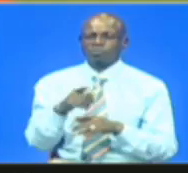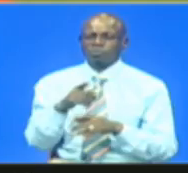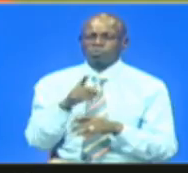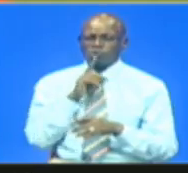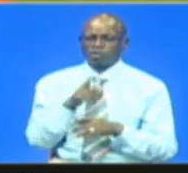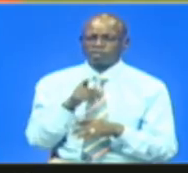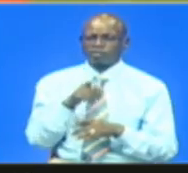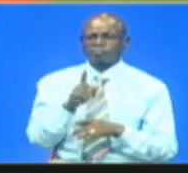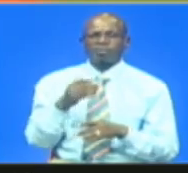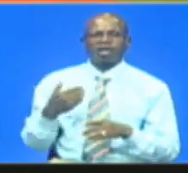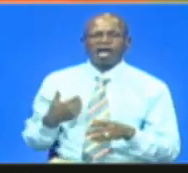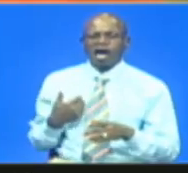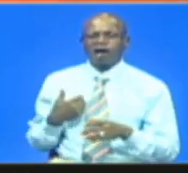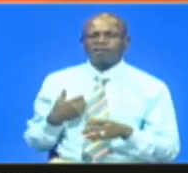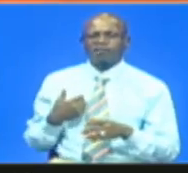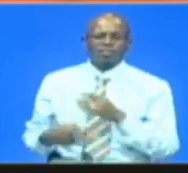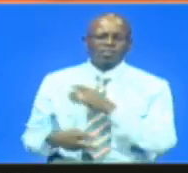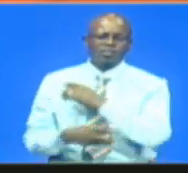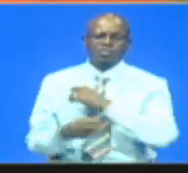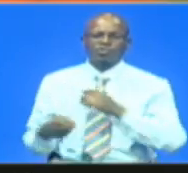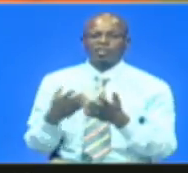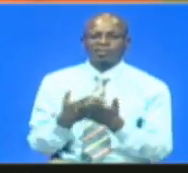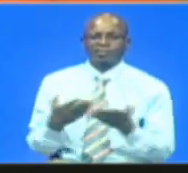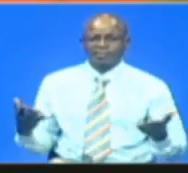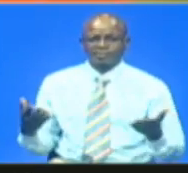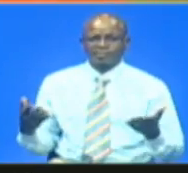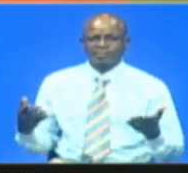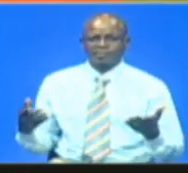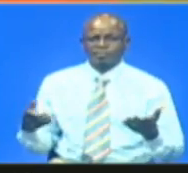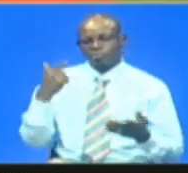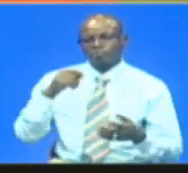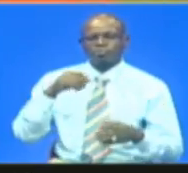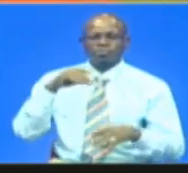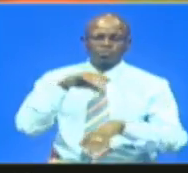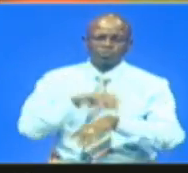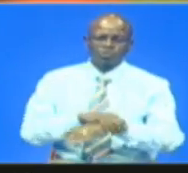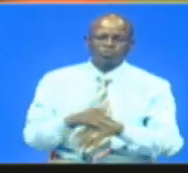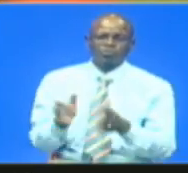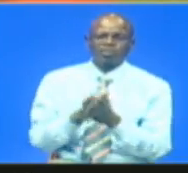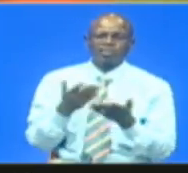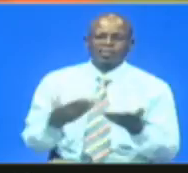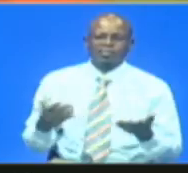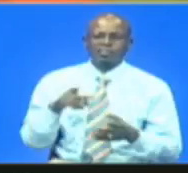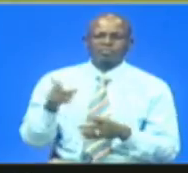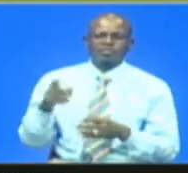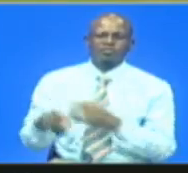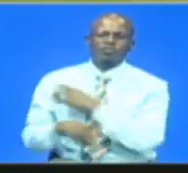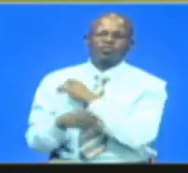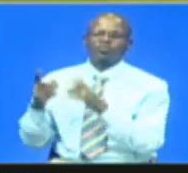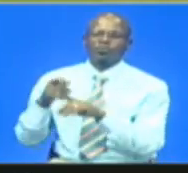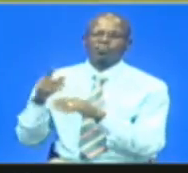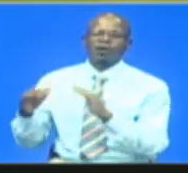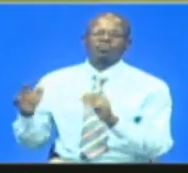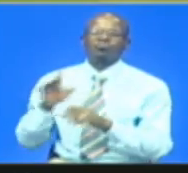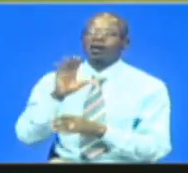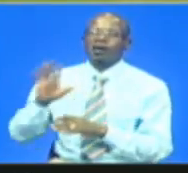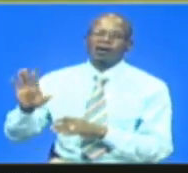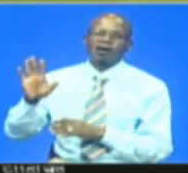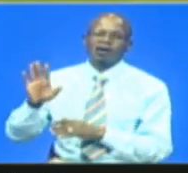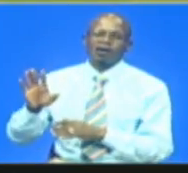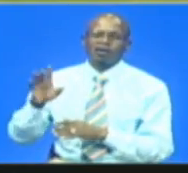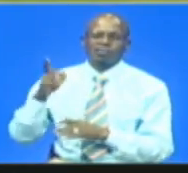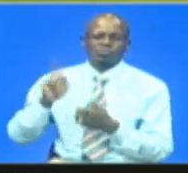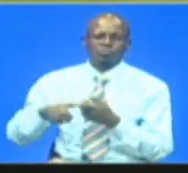being in possession of stolen goods as he was found with a stolen woofer valued at 10,500 shillings on the 9th of